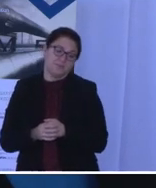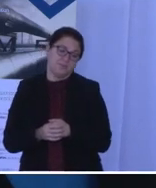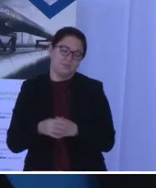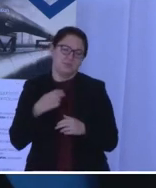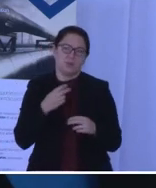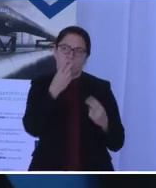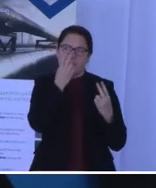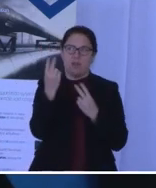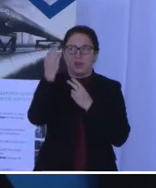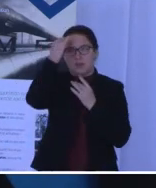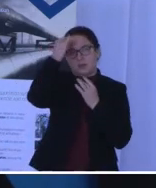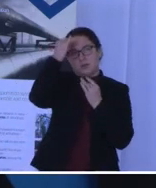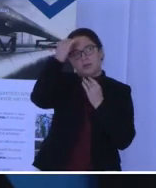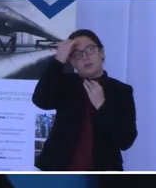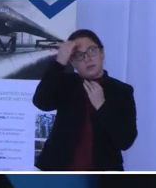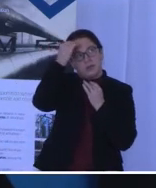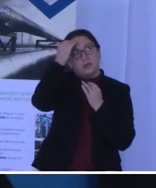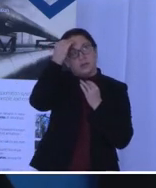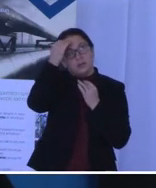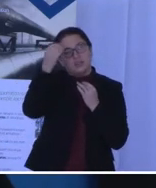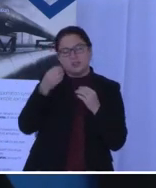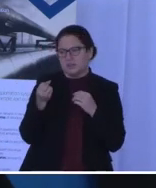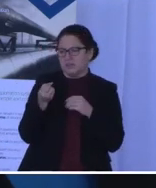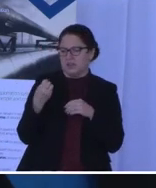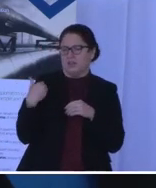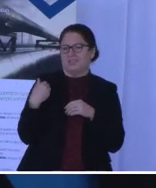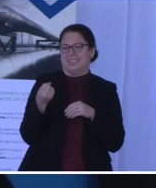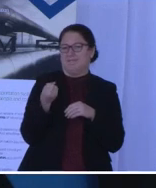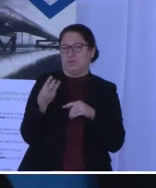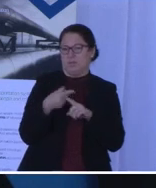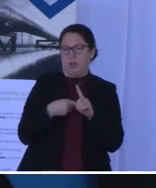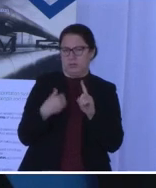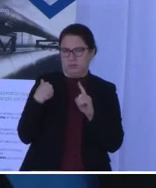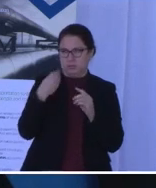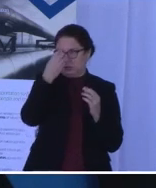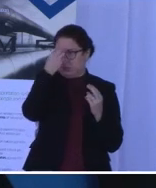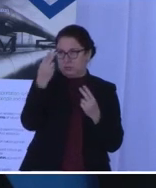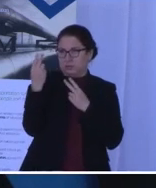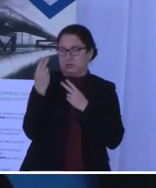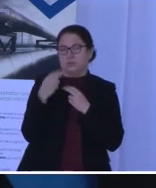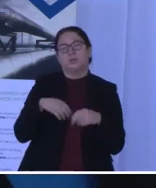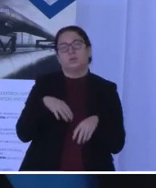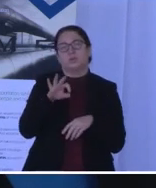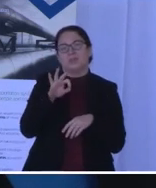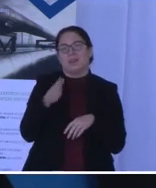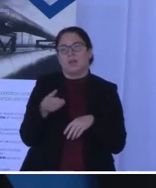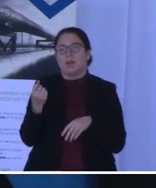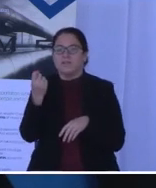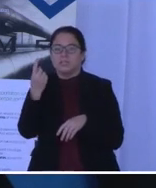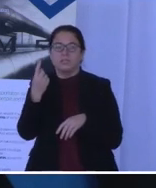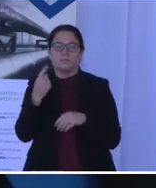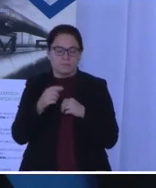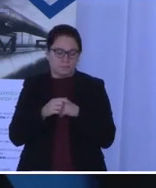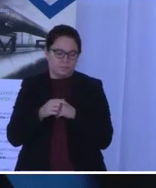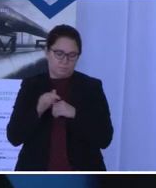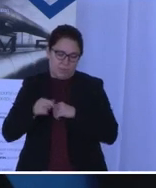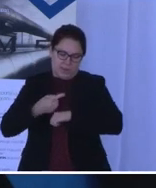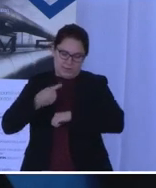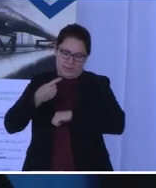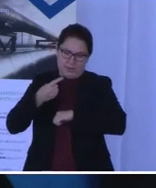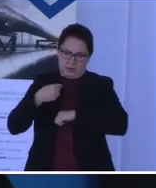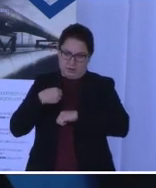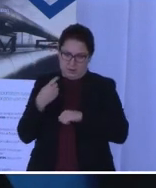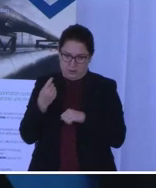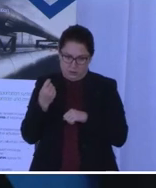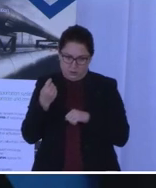back, as I've done particularly in the last few months, on September 11th. On that day, I was the head